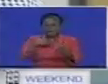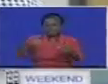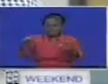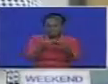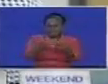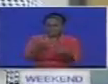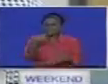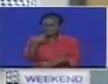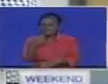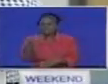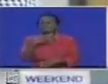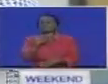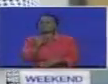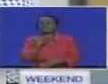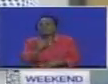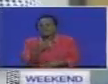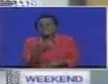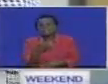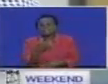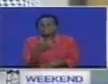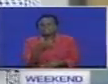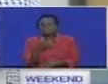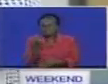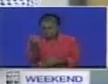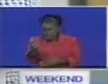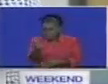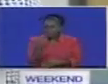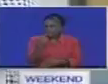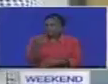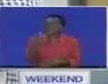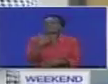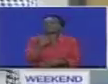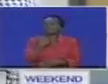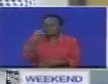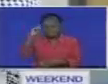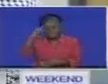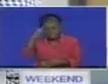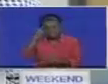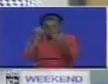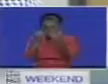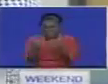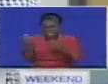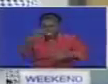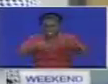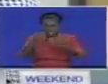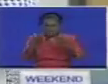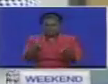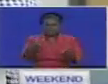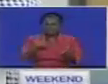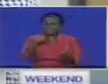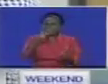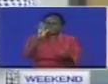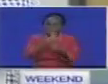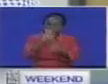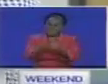that they'd like, actually very few, mm-hmm. saying that they think that we need to go to an election. And I've said many times, I'm ready